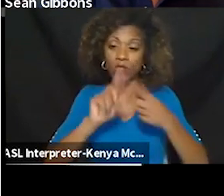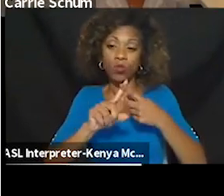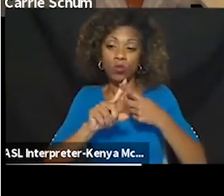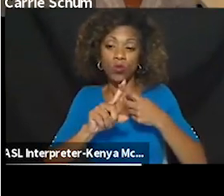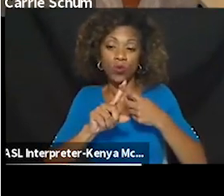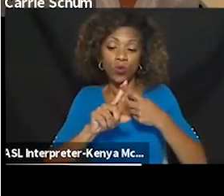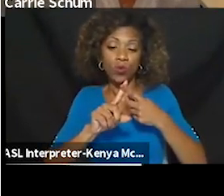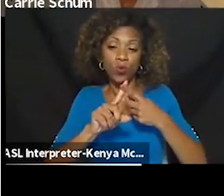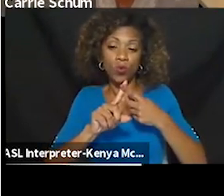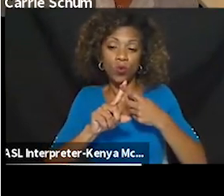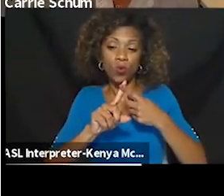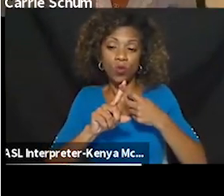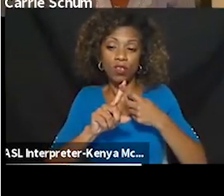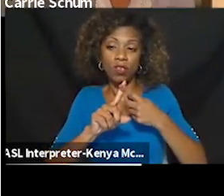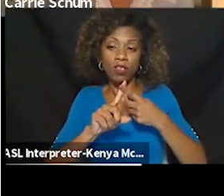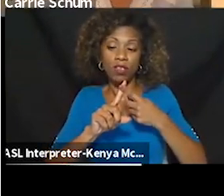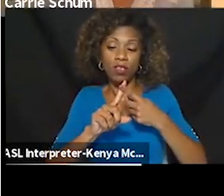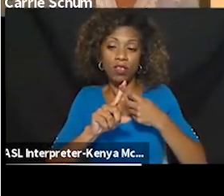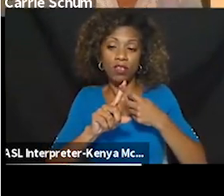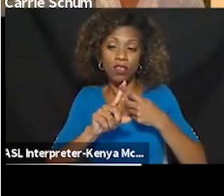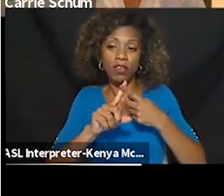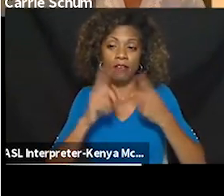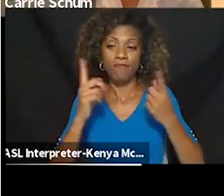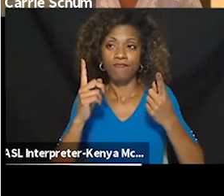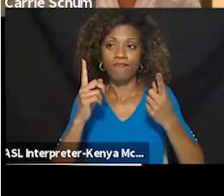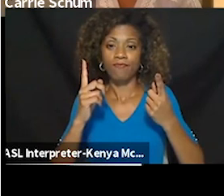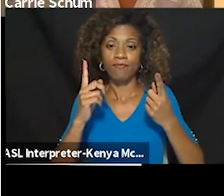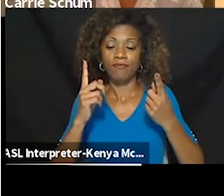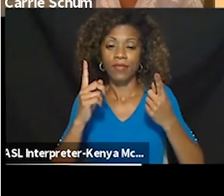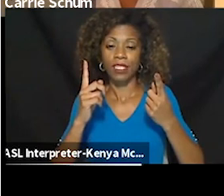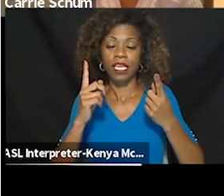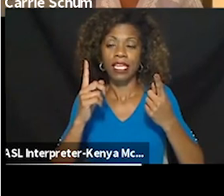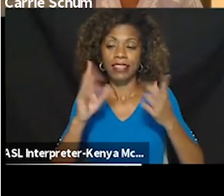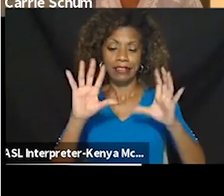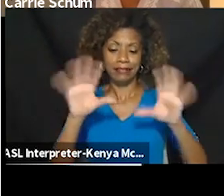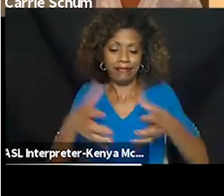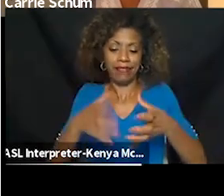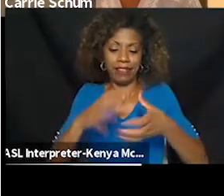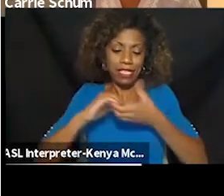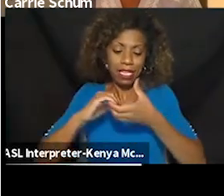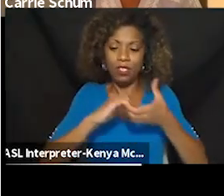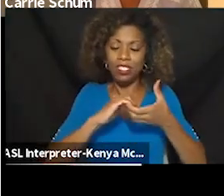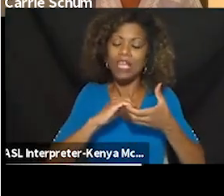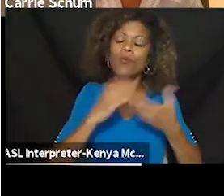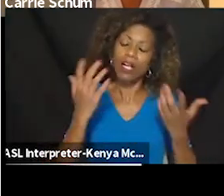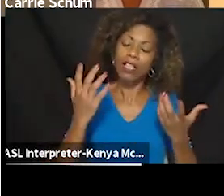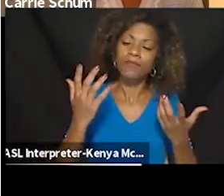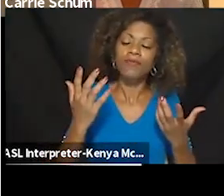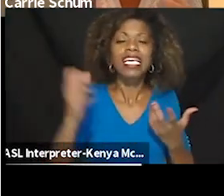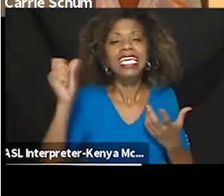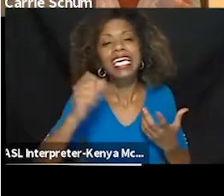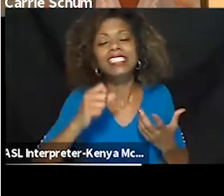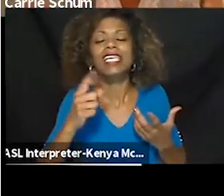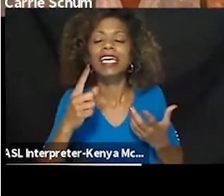I mean, I do think that's the benefit of this effort by Rockefeller to bring in just a broad public health, but